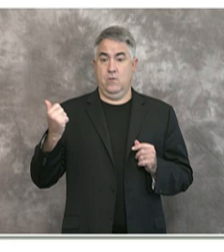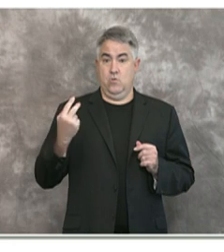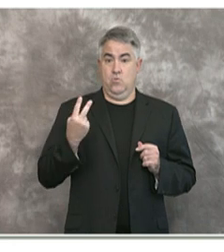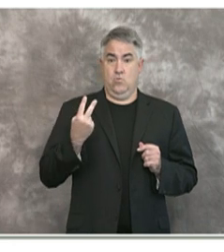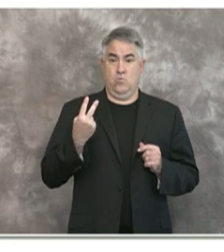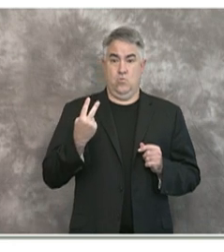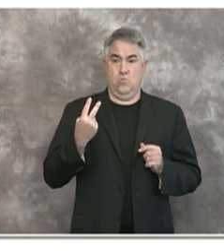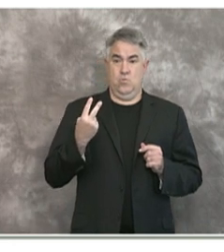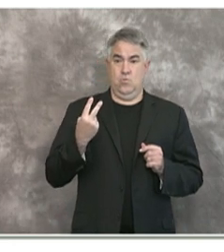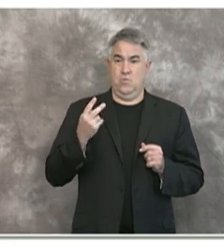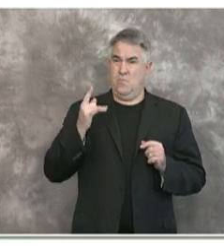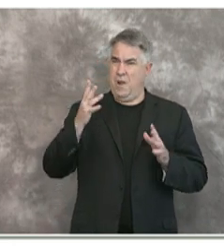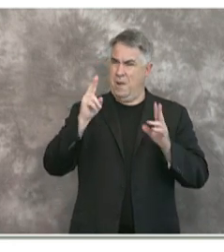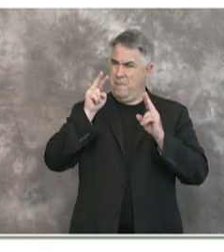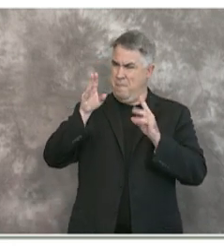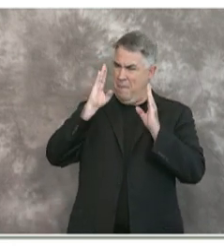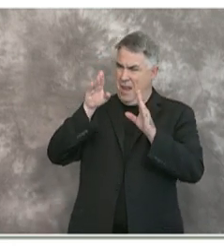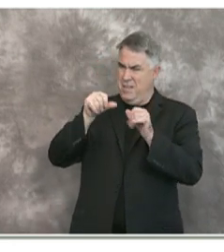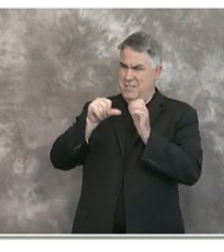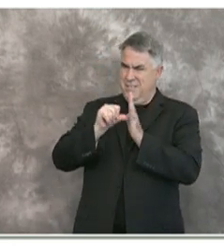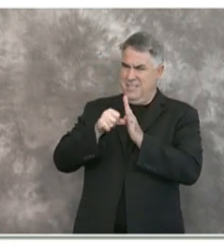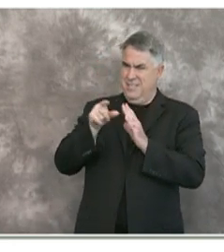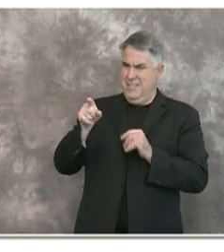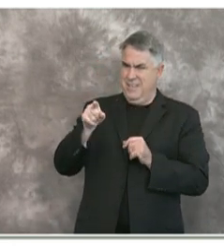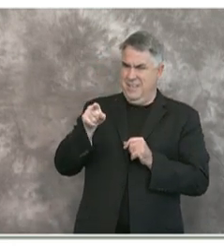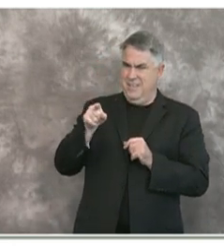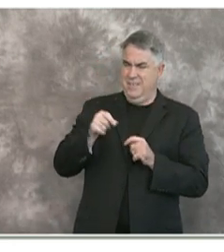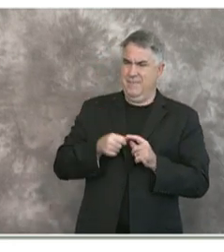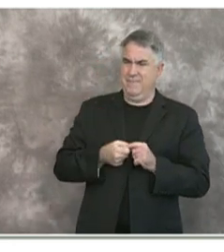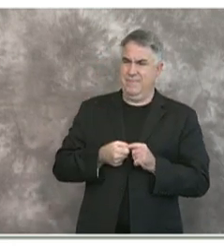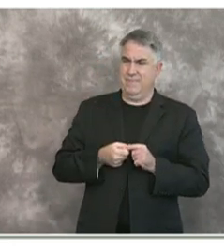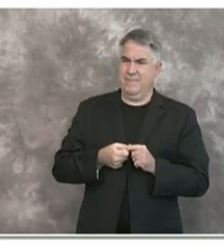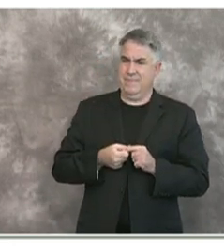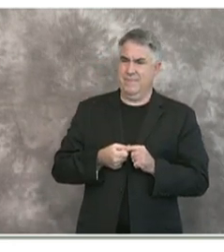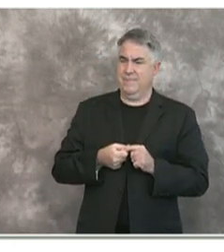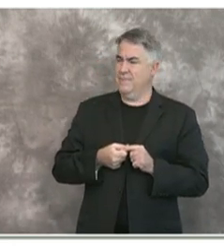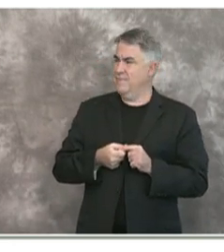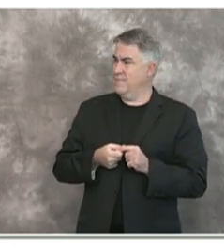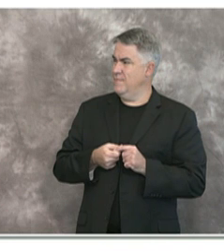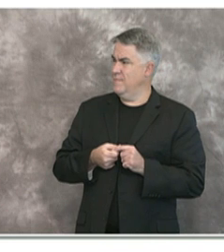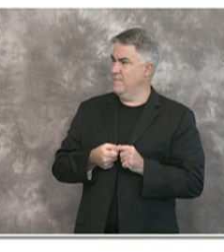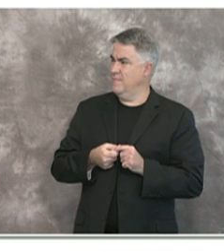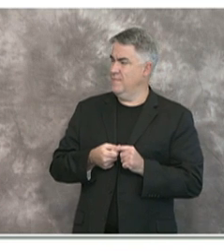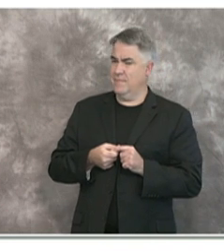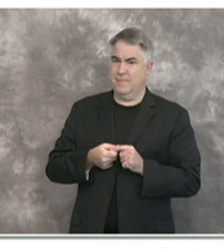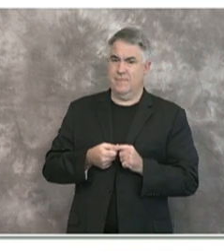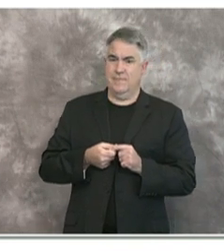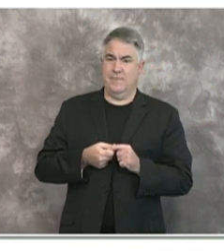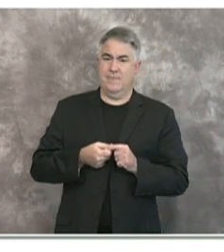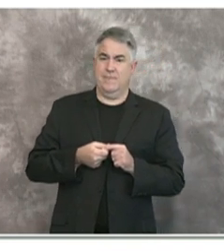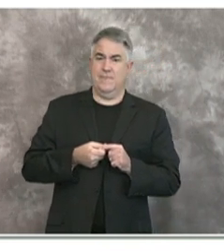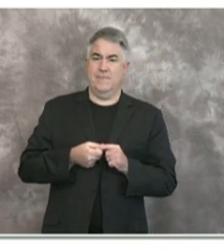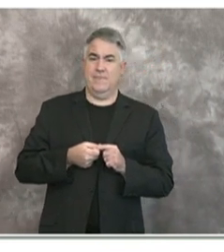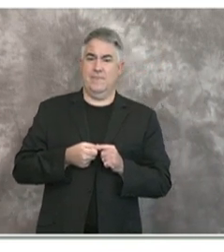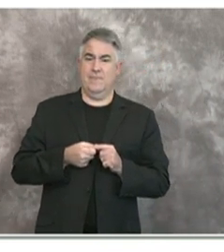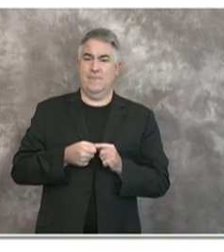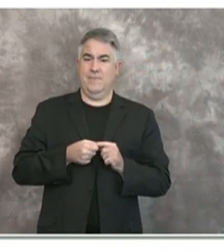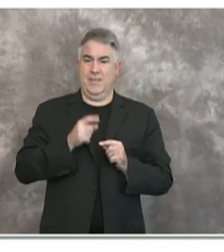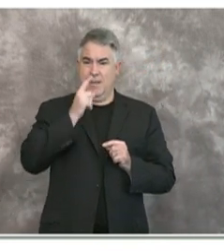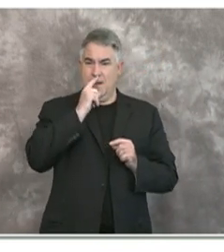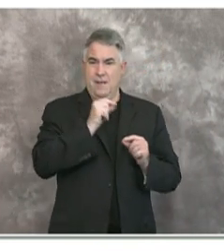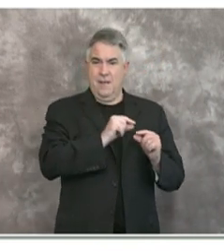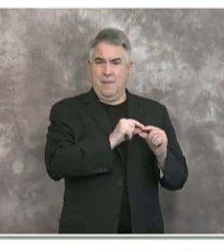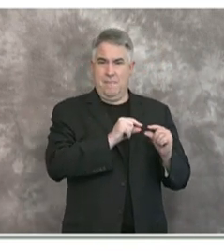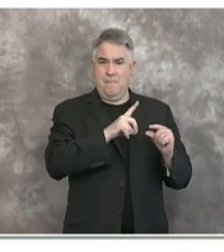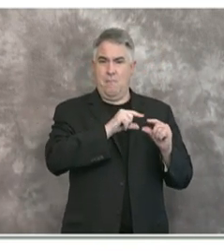is the area where the bar is located means that that's the incubation period. So we may see new or